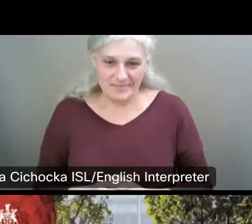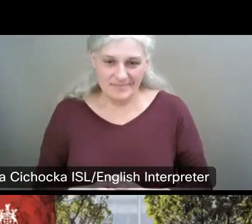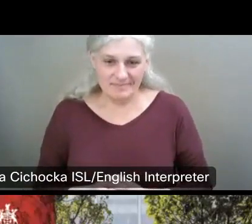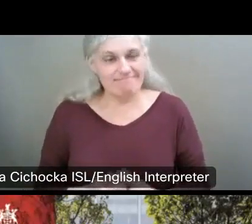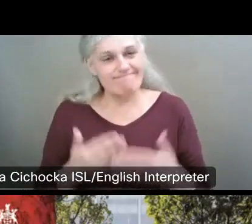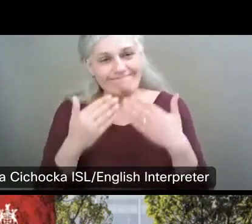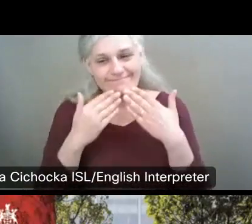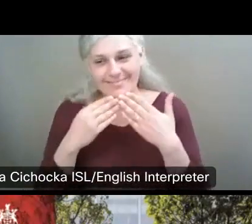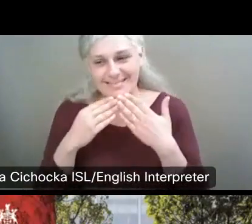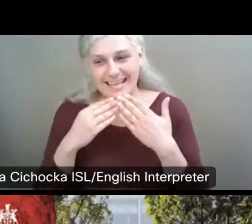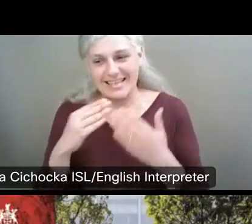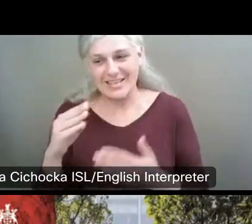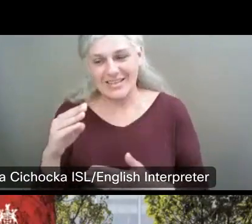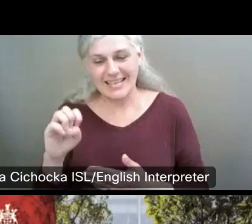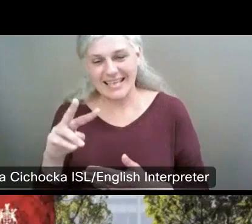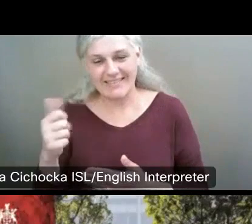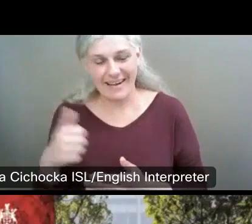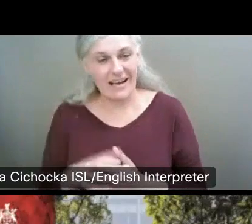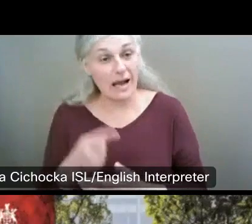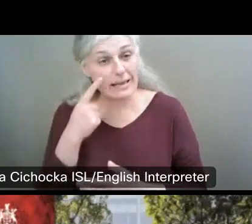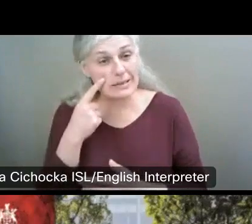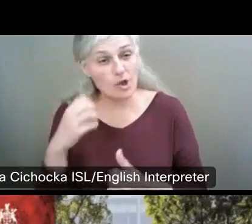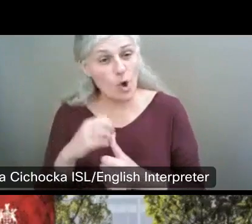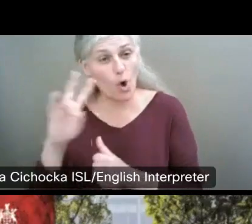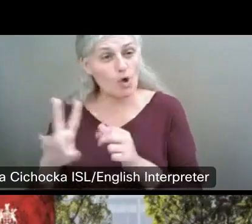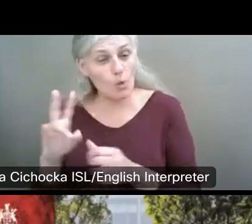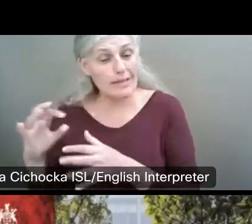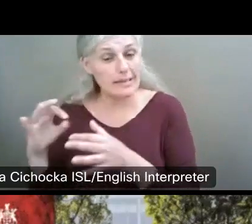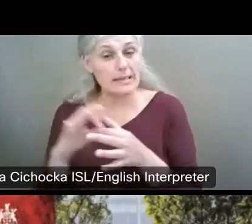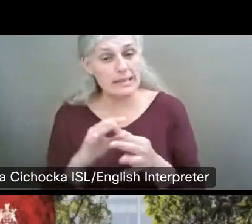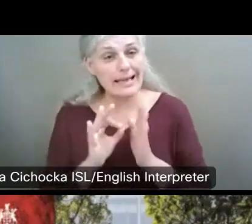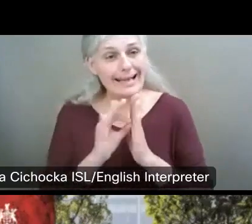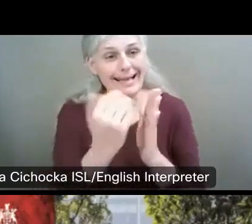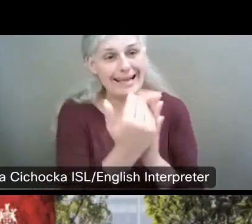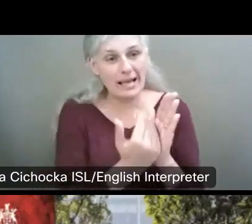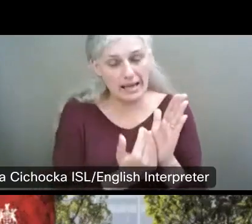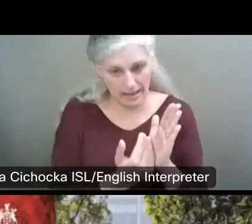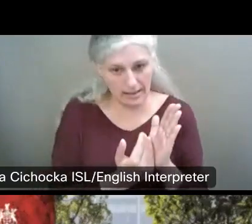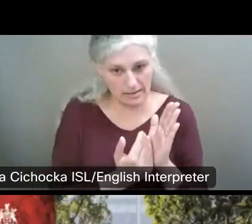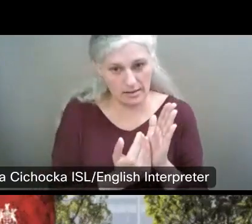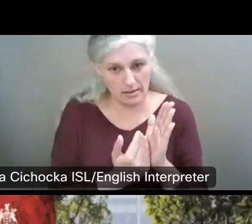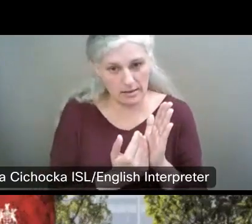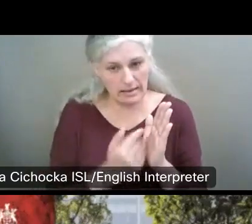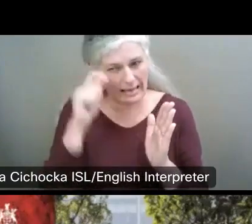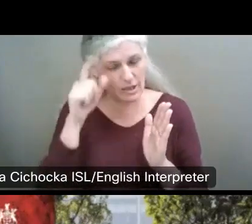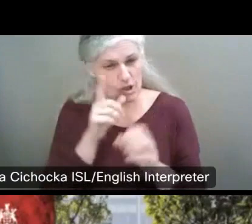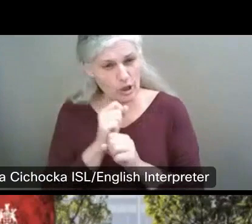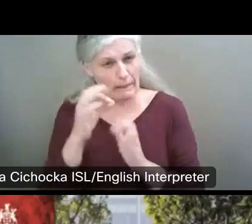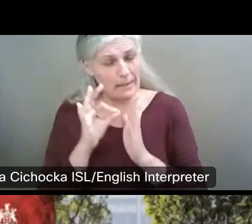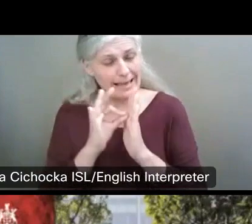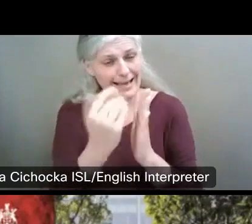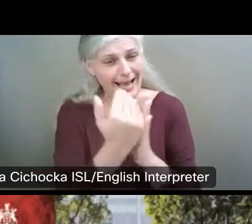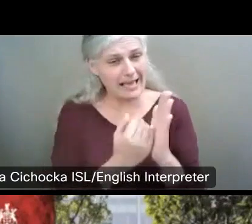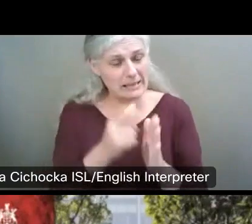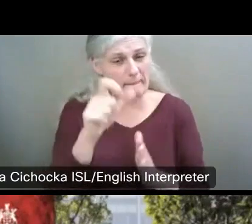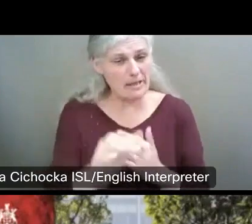Thank you very much for that, Eva. I'd see another question from Bernd in relation to the guidance. Bernd, I presume you talk about guidance on the Patient Safety